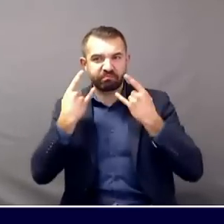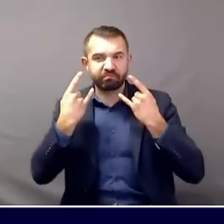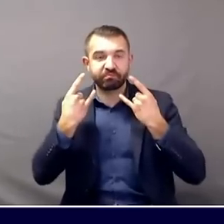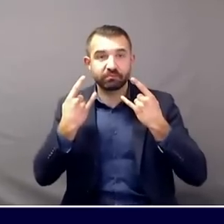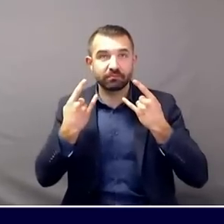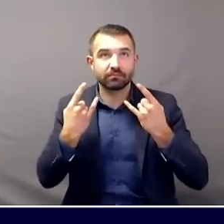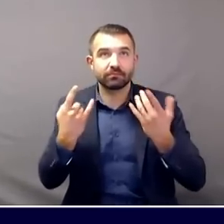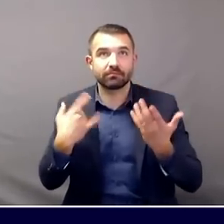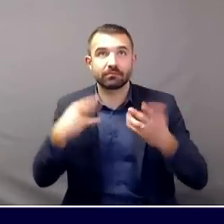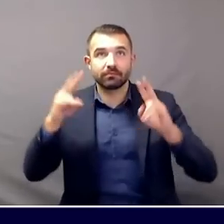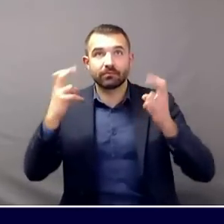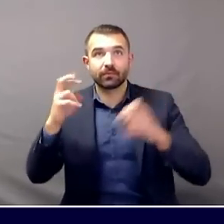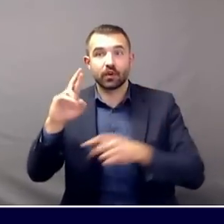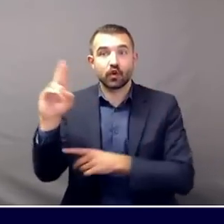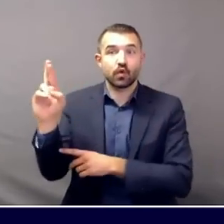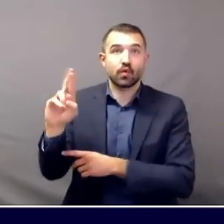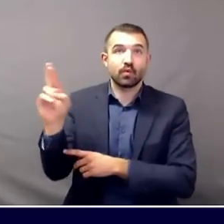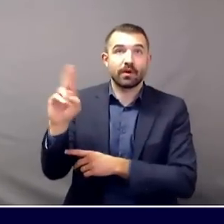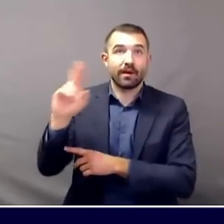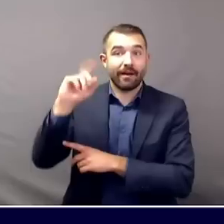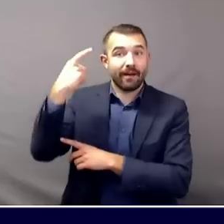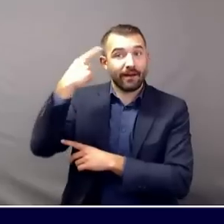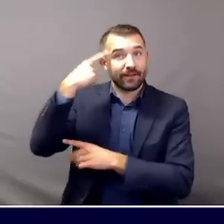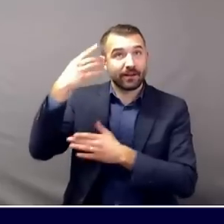Republican governor of Vermont, who said,